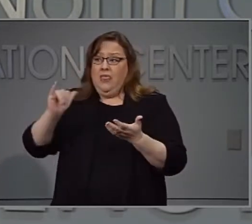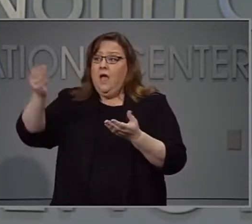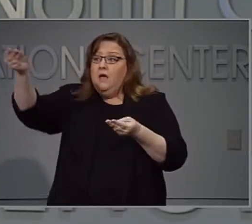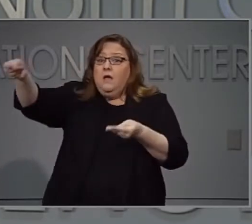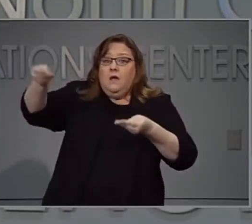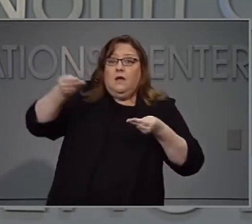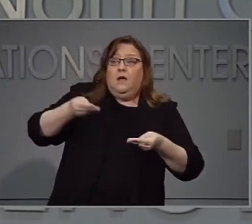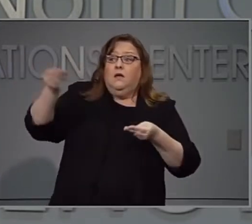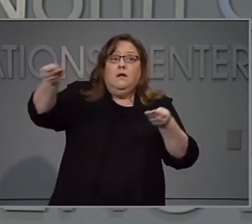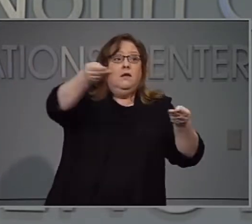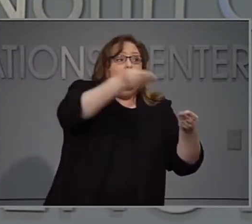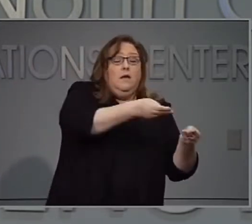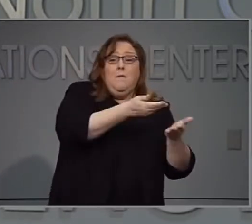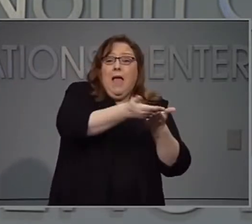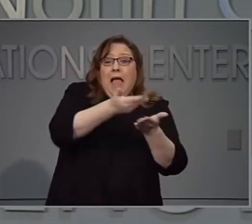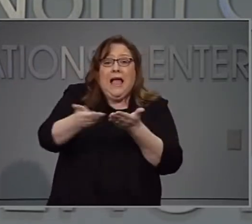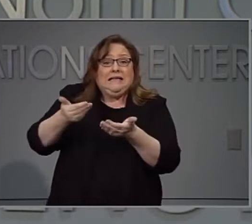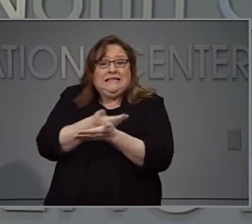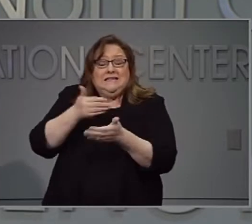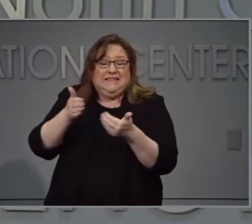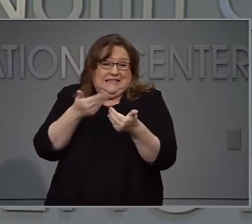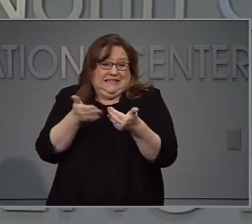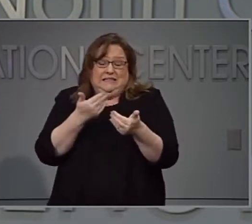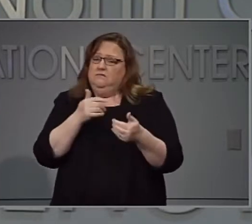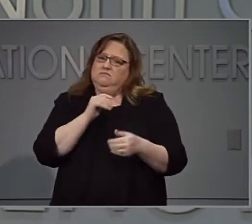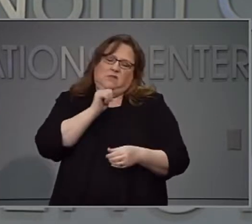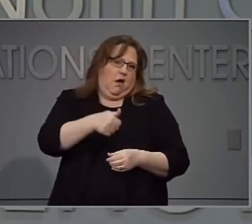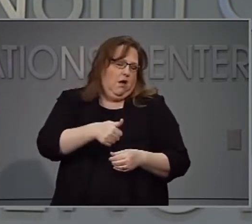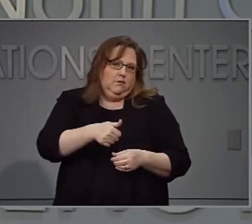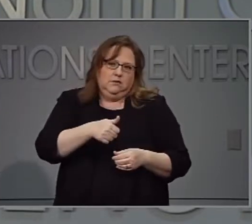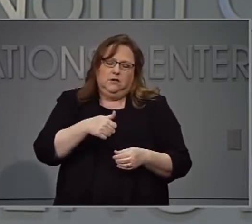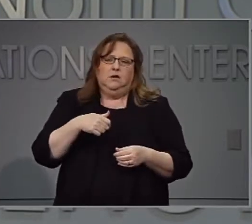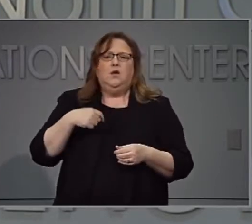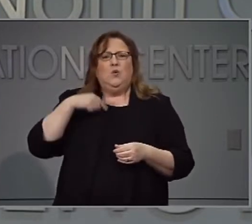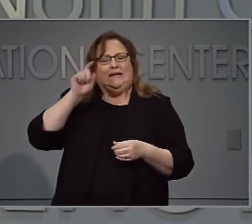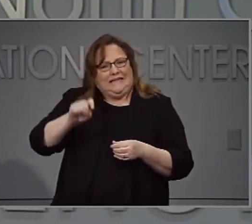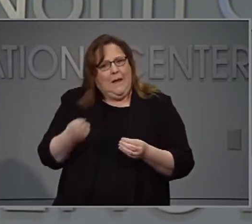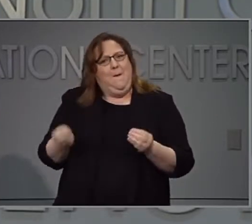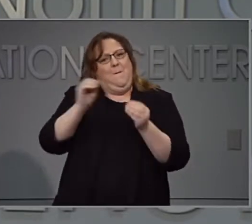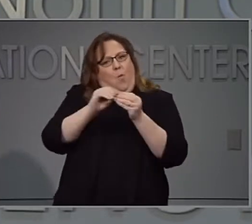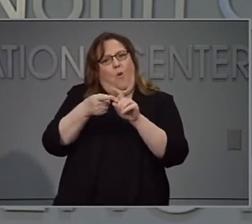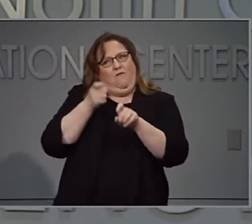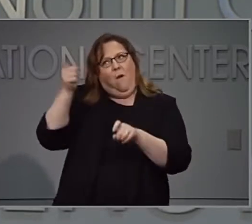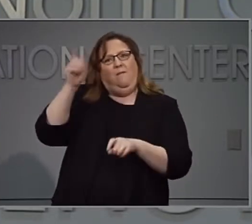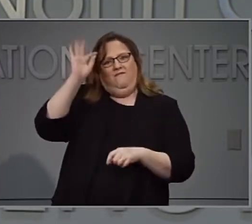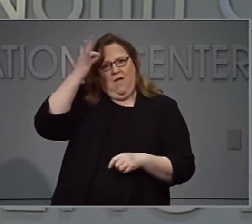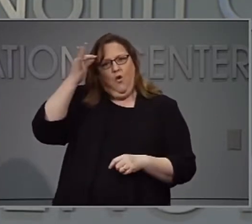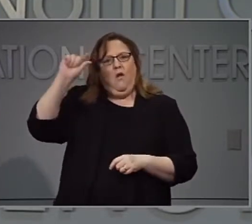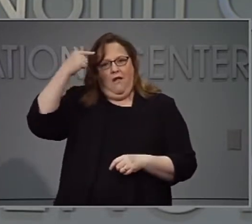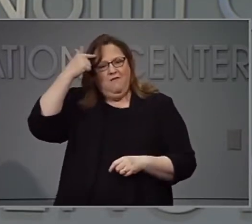more. And they have some, and we appreciate it, but not enough.